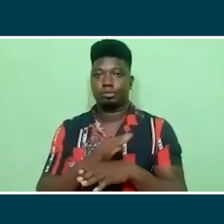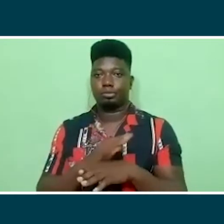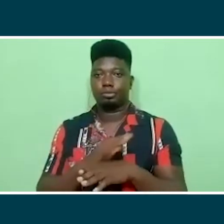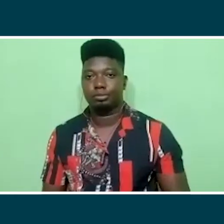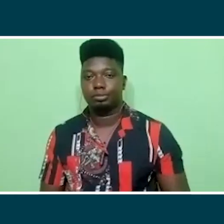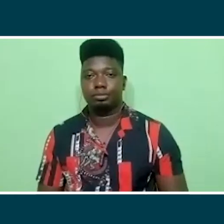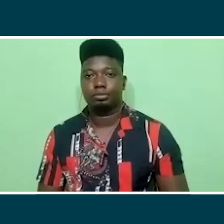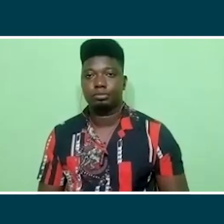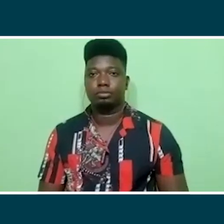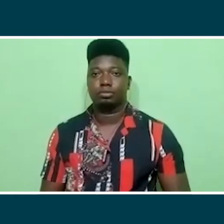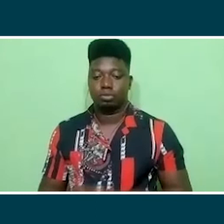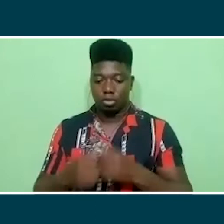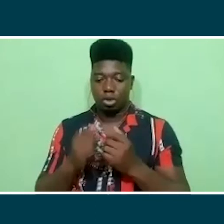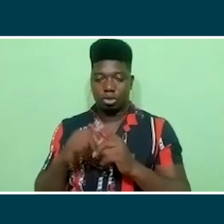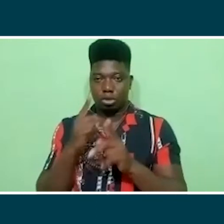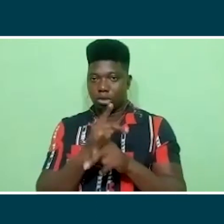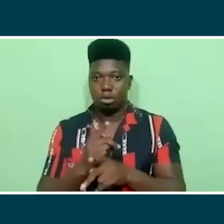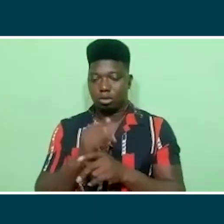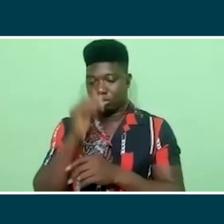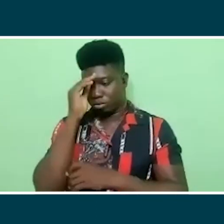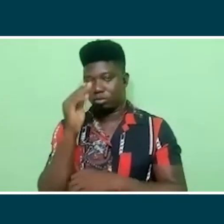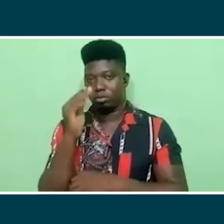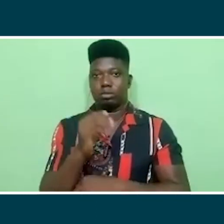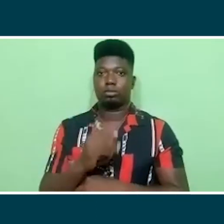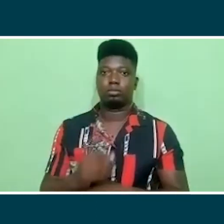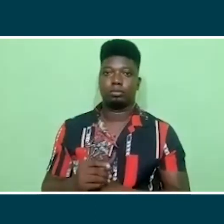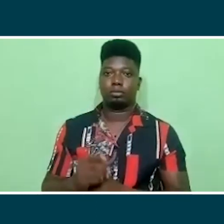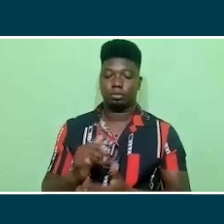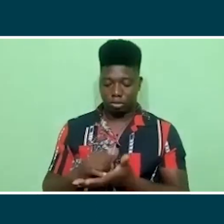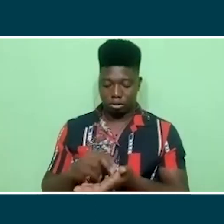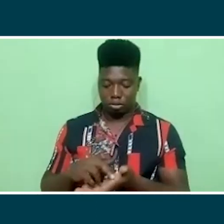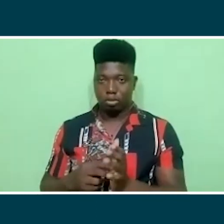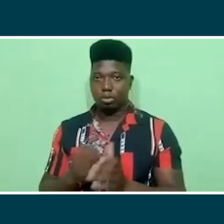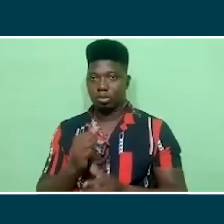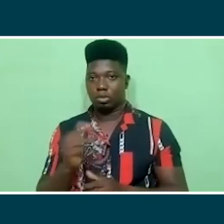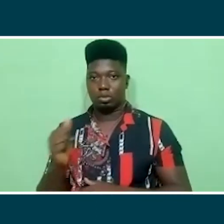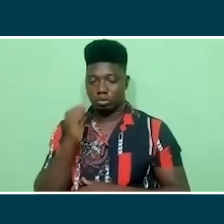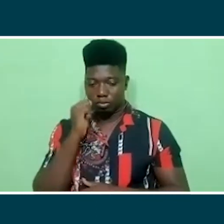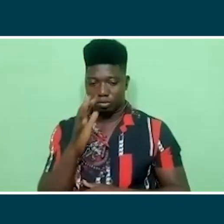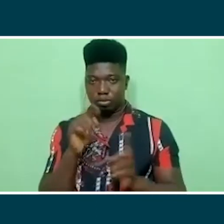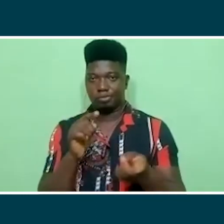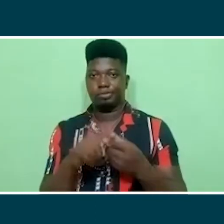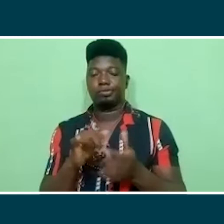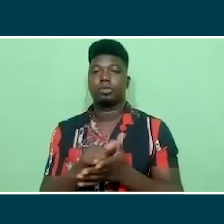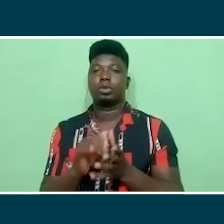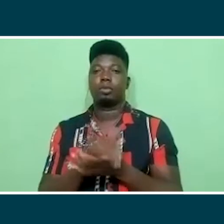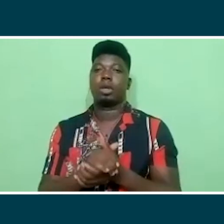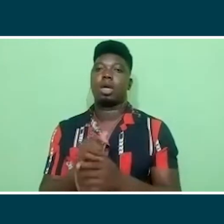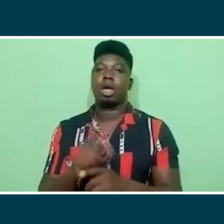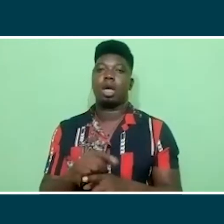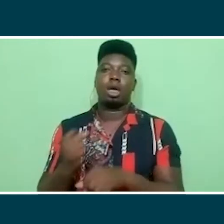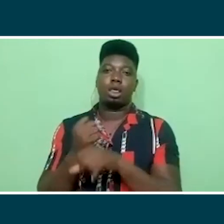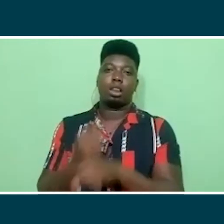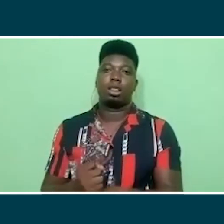take care of a woman and things like that. So again, that means a woman is going into that marriage as a slave. So those are some